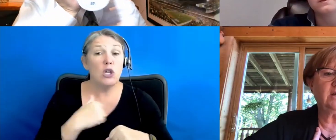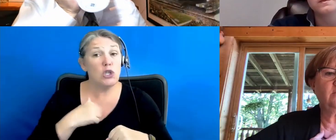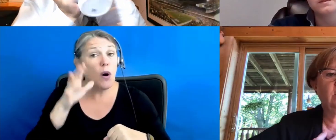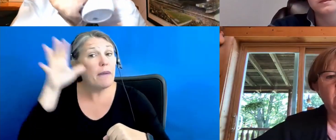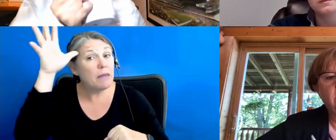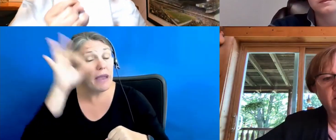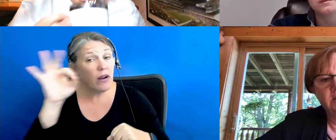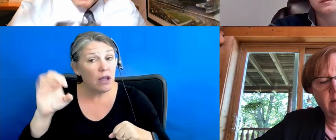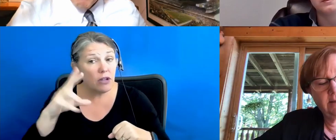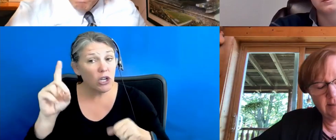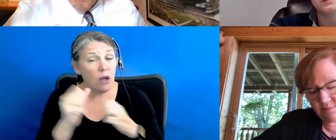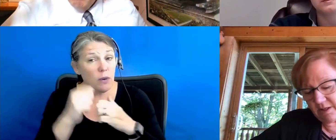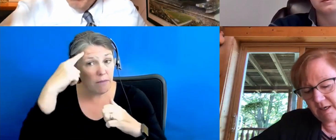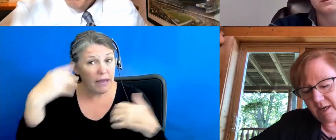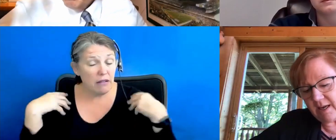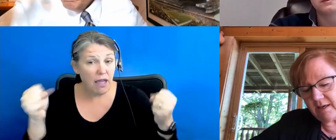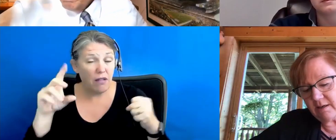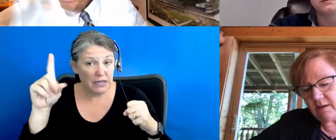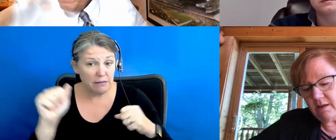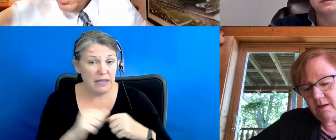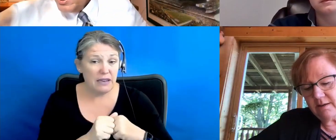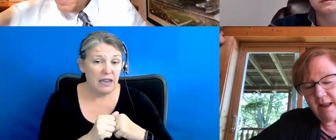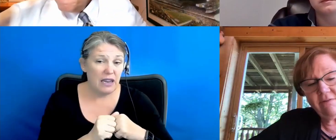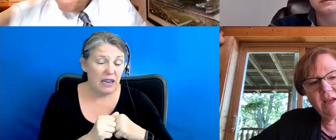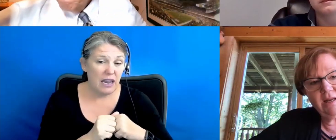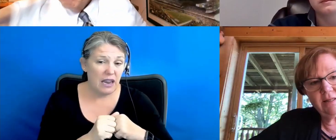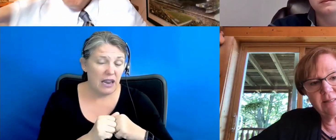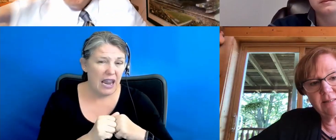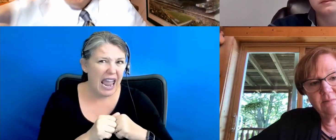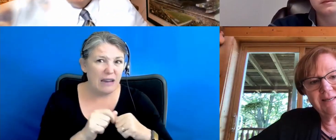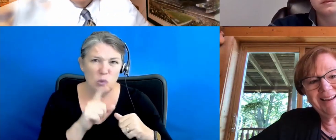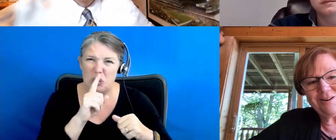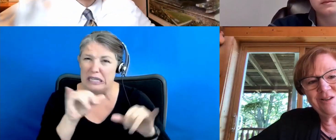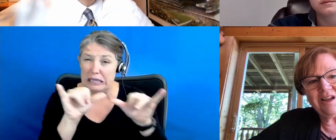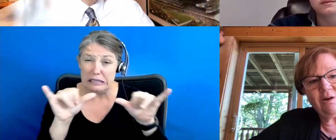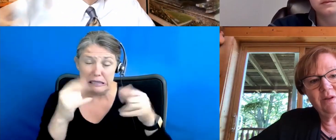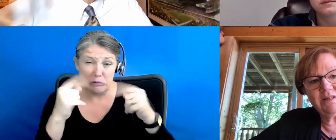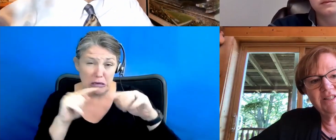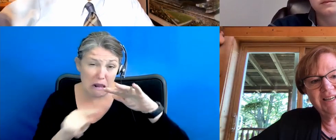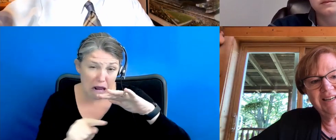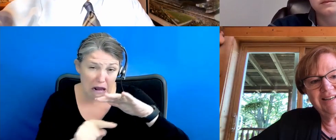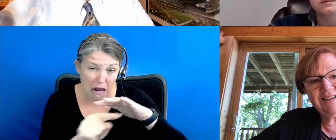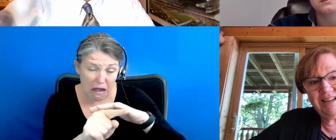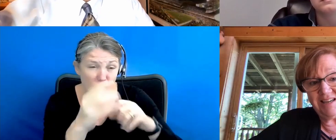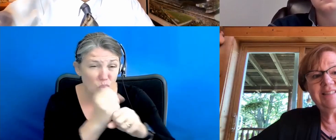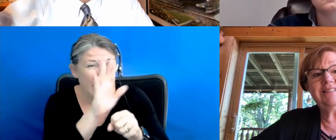of a child with a mental health disability, and navigating the system to get her the help that